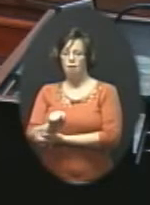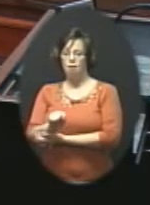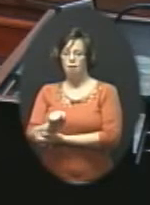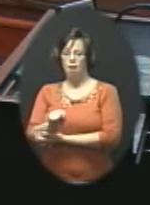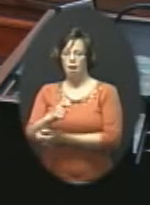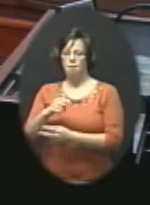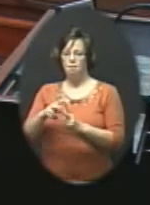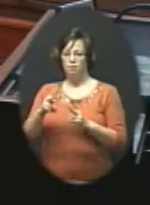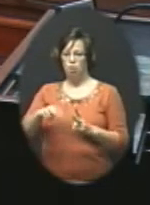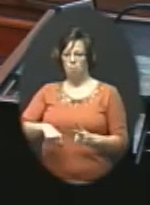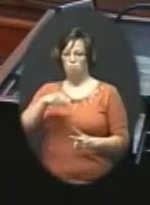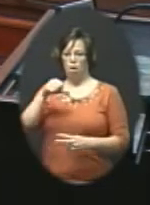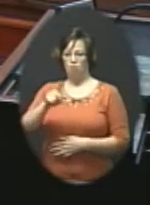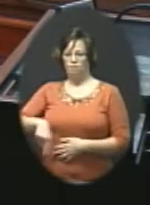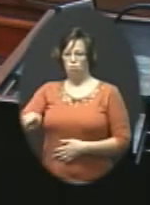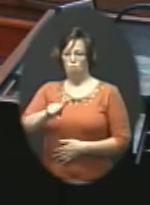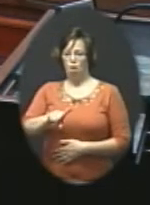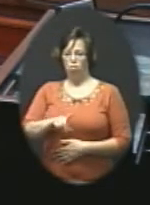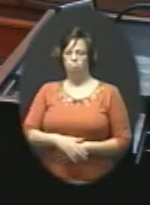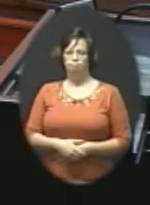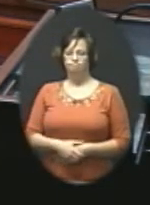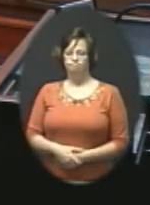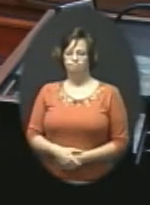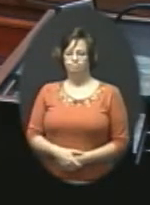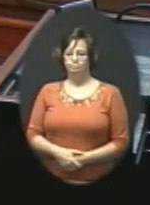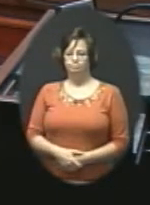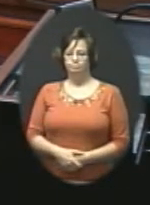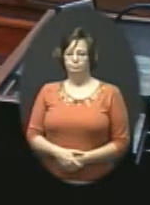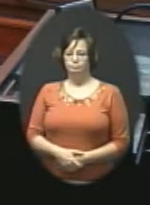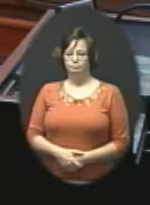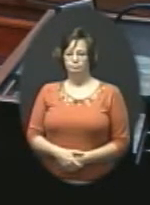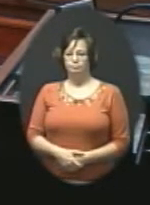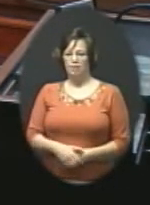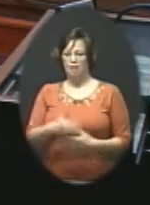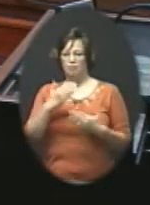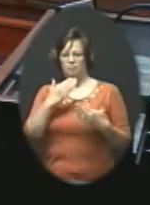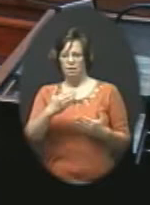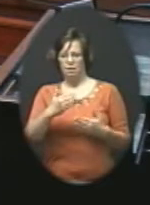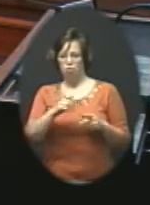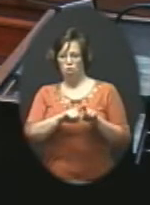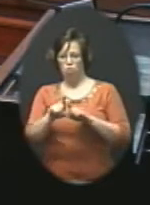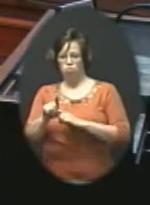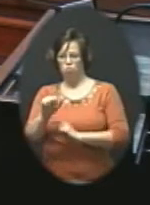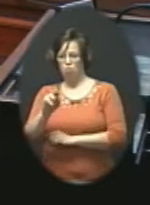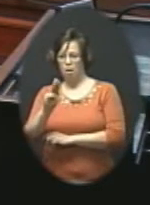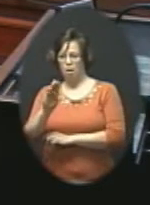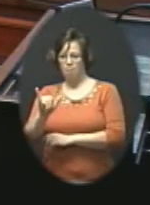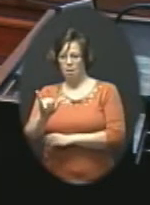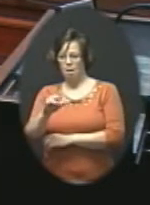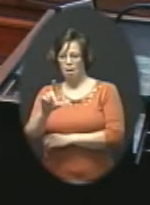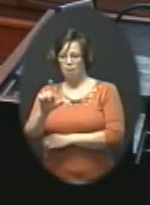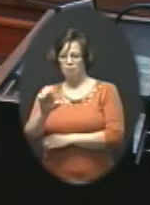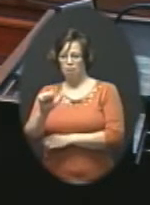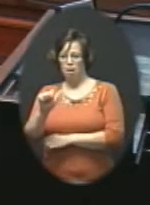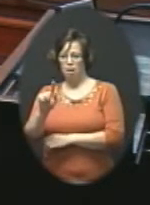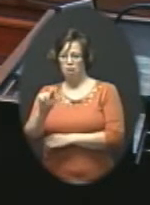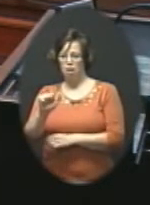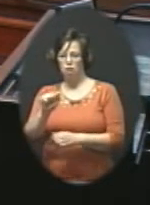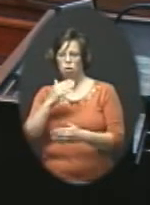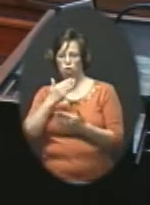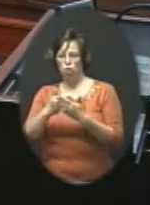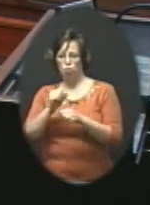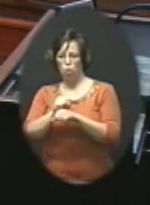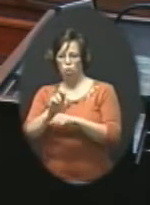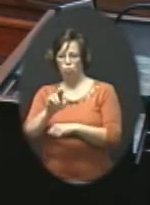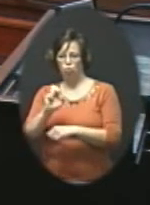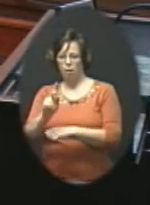I'm very proud of you all. All right. Thanks, Lietta, and also Amy for your work, and Rick, thanks.